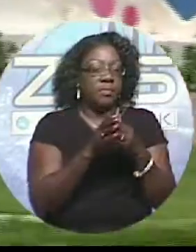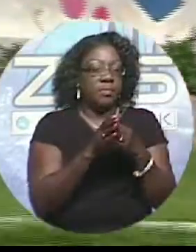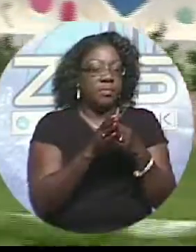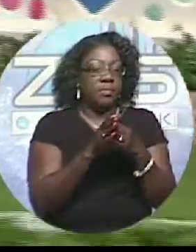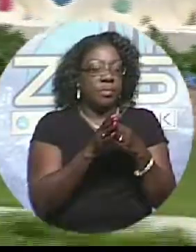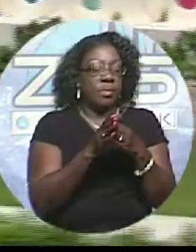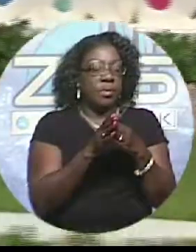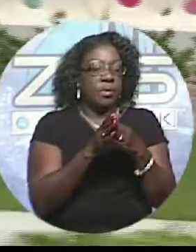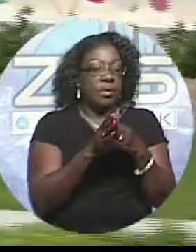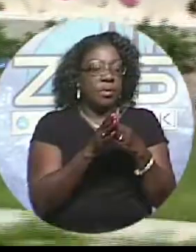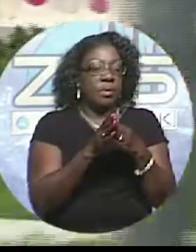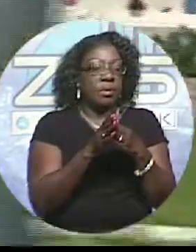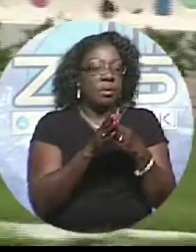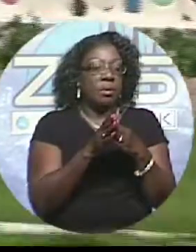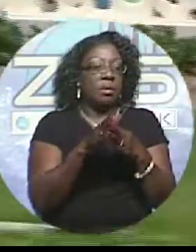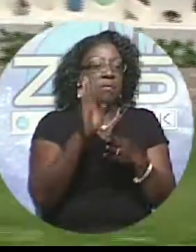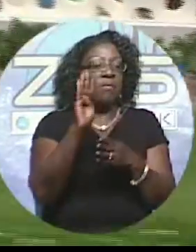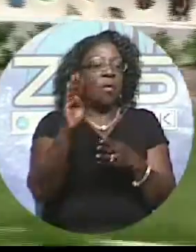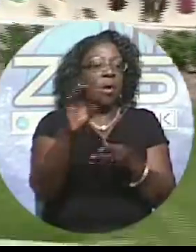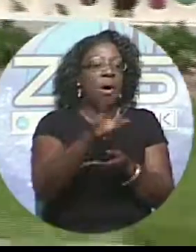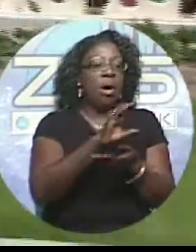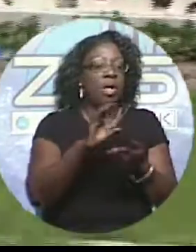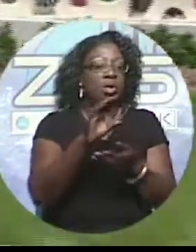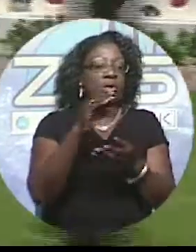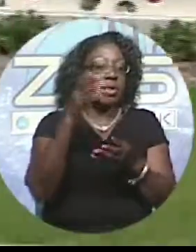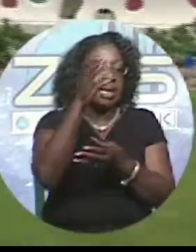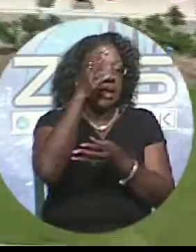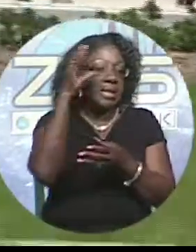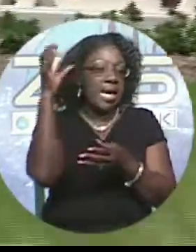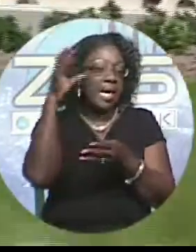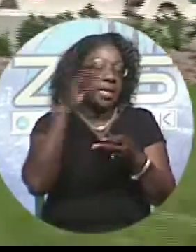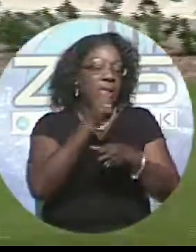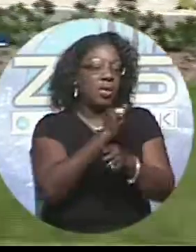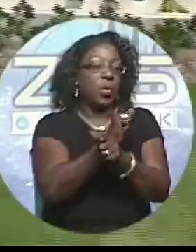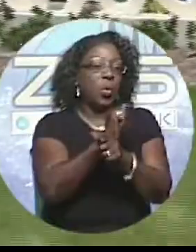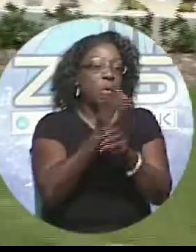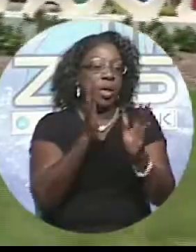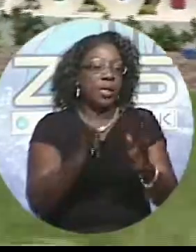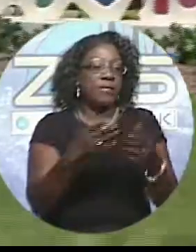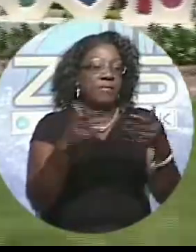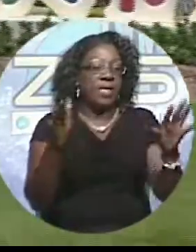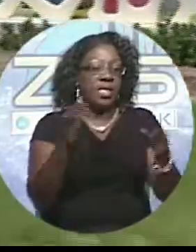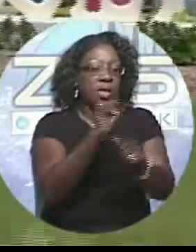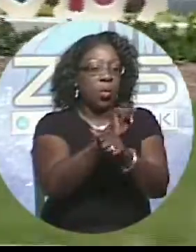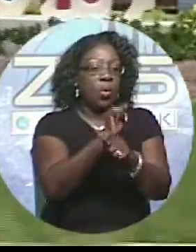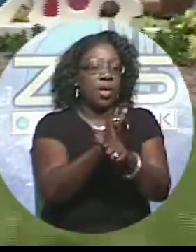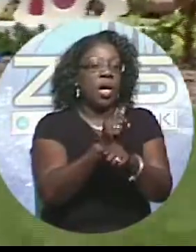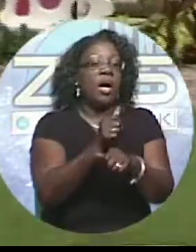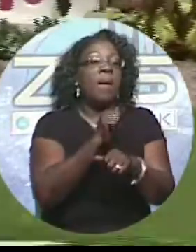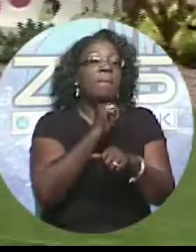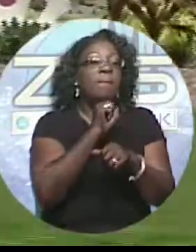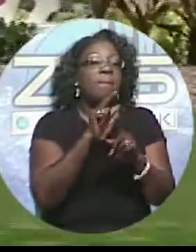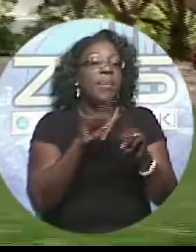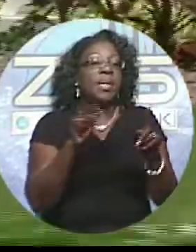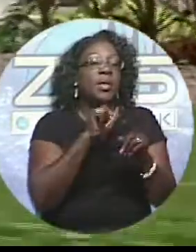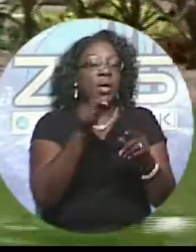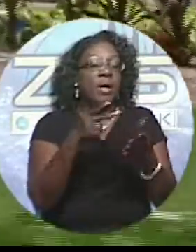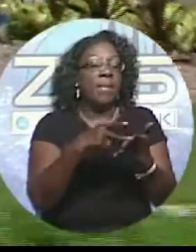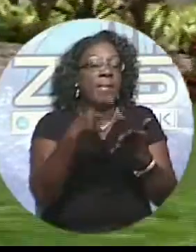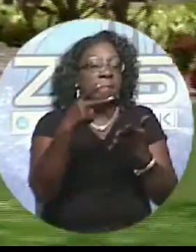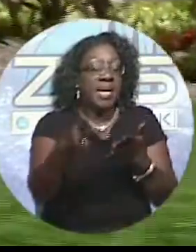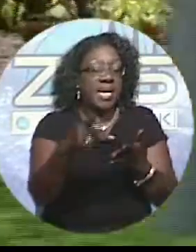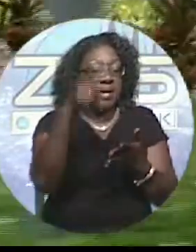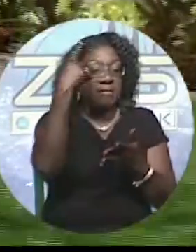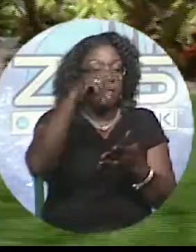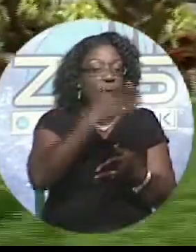though, that some 400 Chinese workers have completed work on the project but have not had any remuneration of